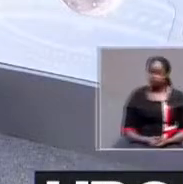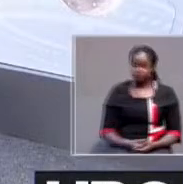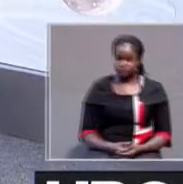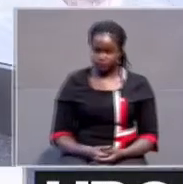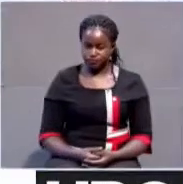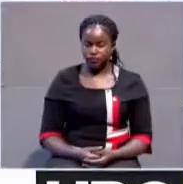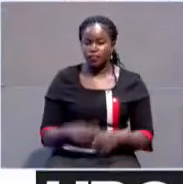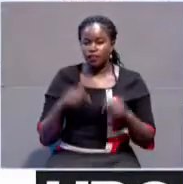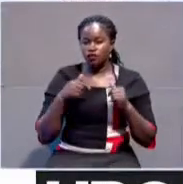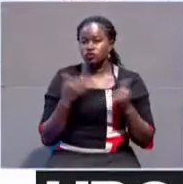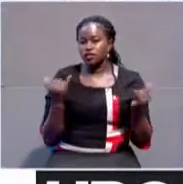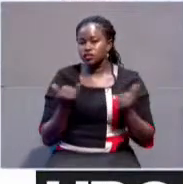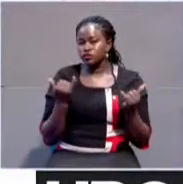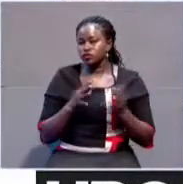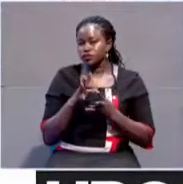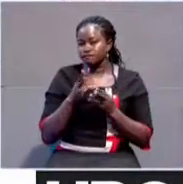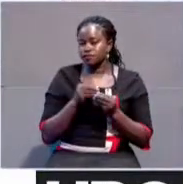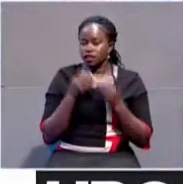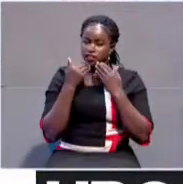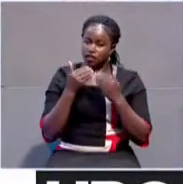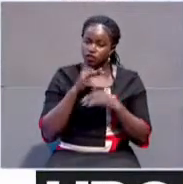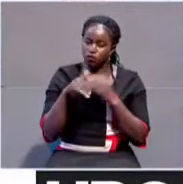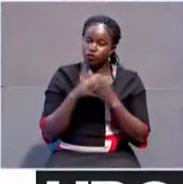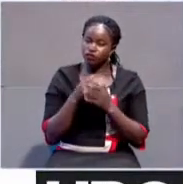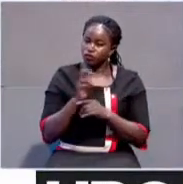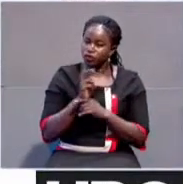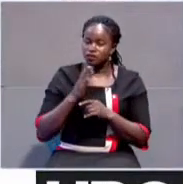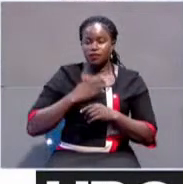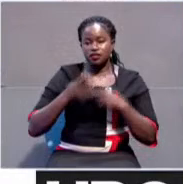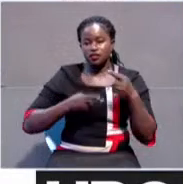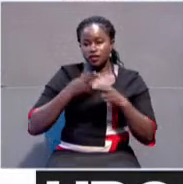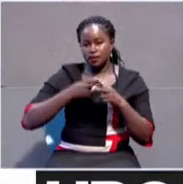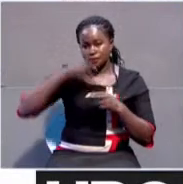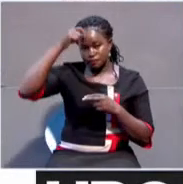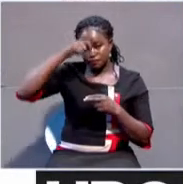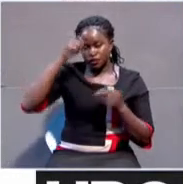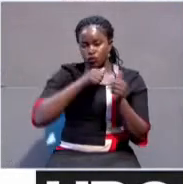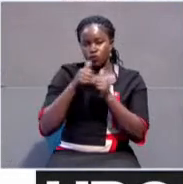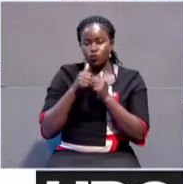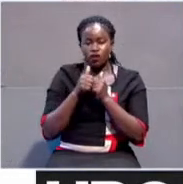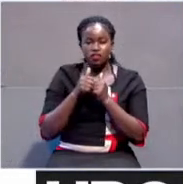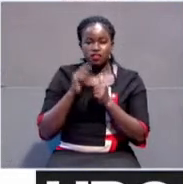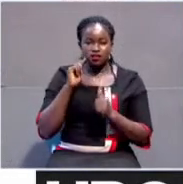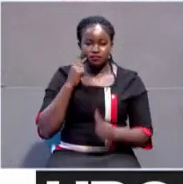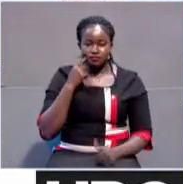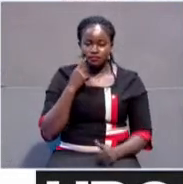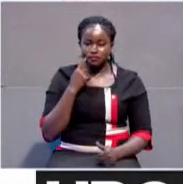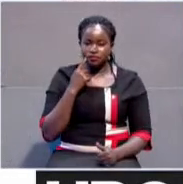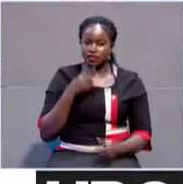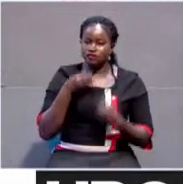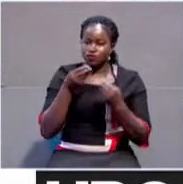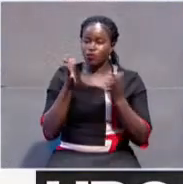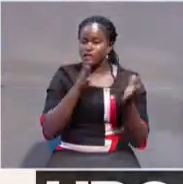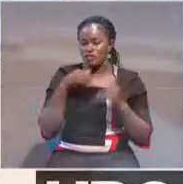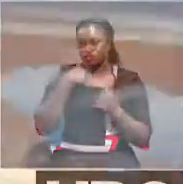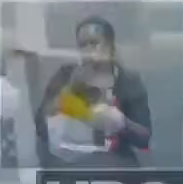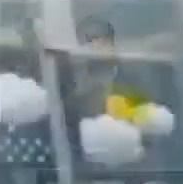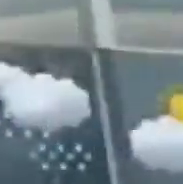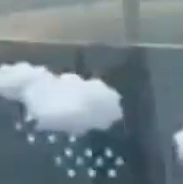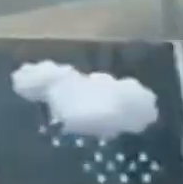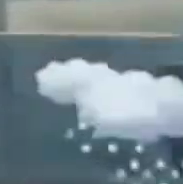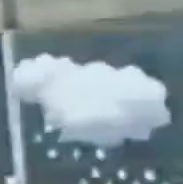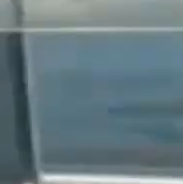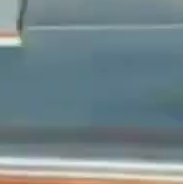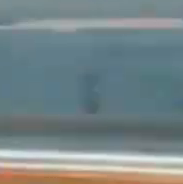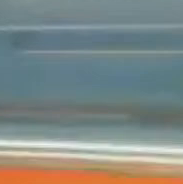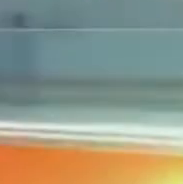That does it for News Tonight. I am Rhoda Ngonzi, Elizabeth Nakakoni on Sign Language. We leave you with the weather update. We are still dealing with the